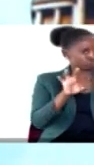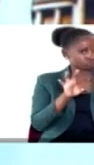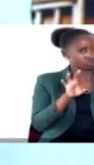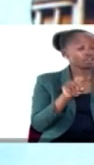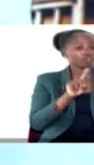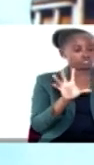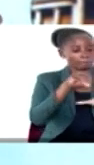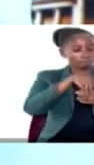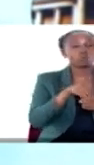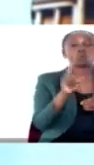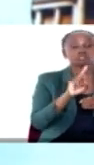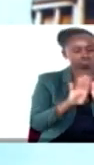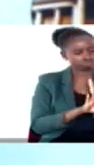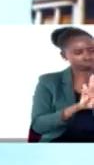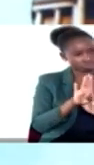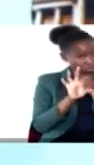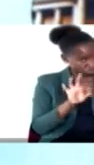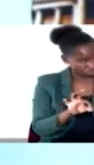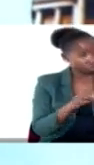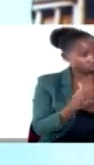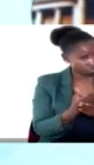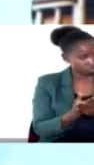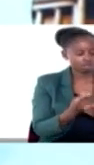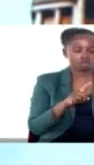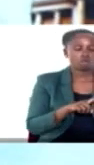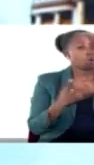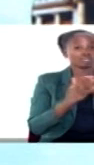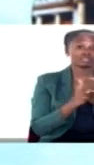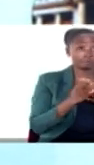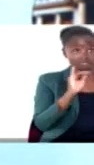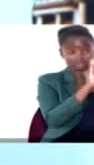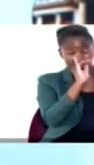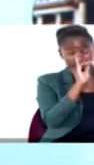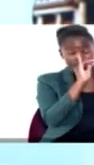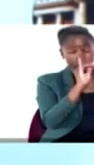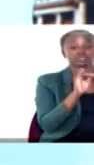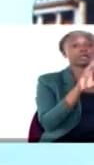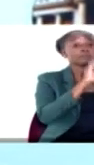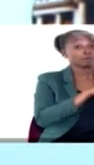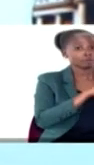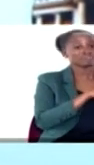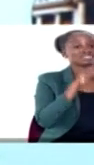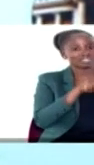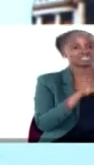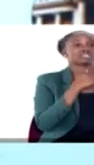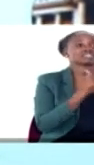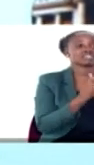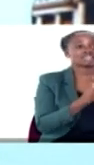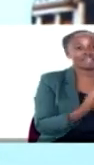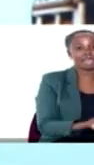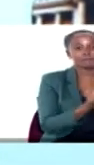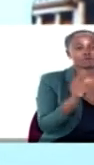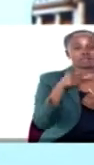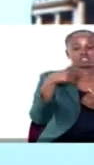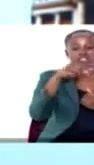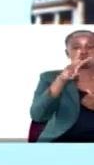of progress and serious, serious problems, and descend into a guara-guara